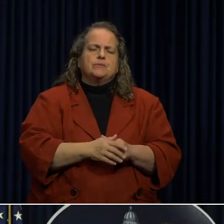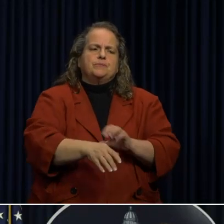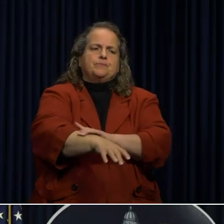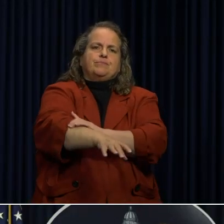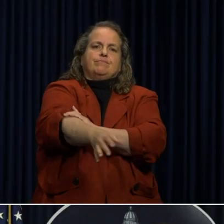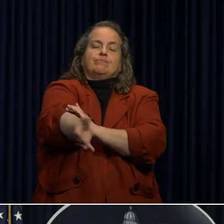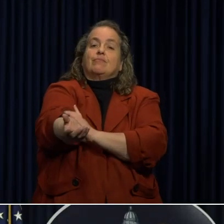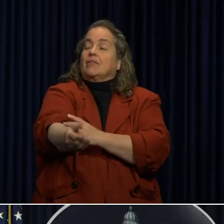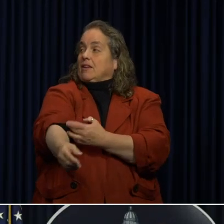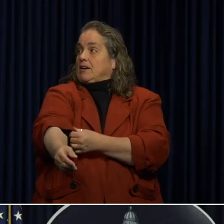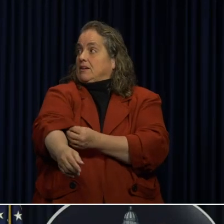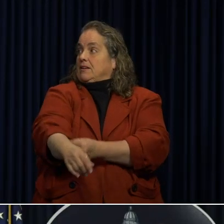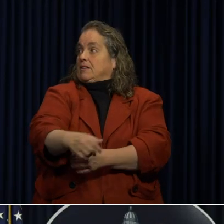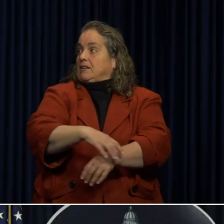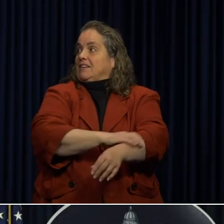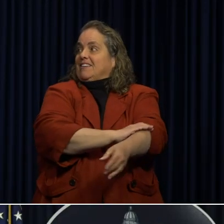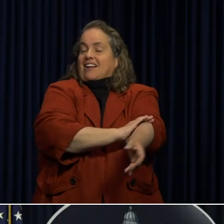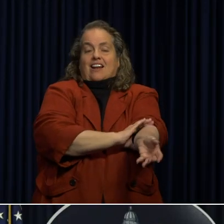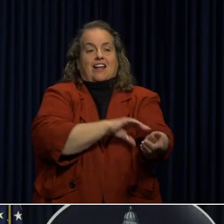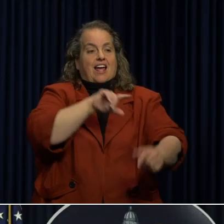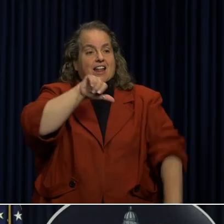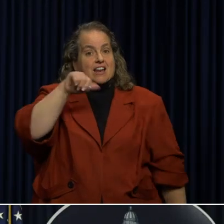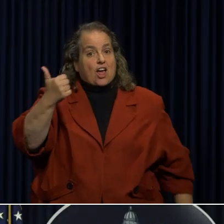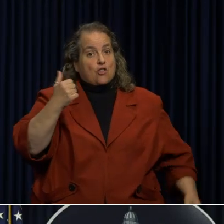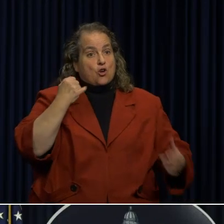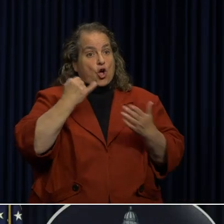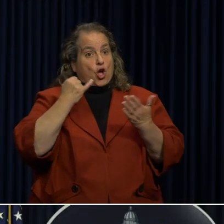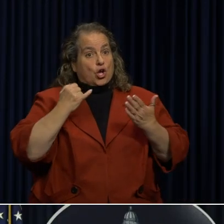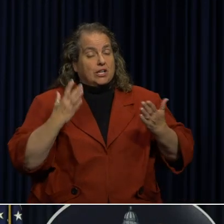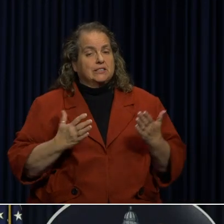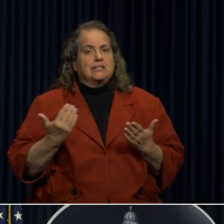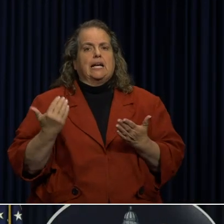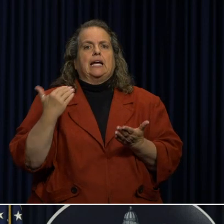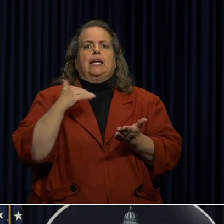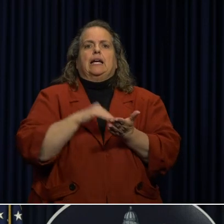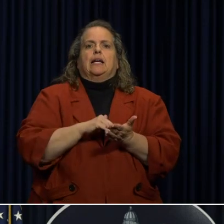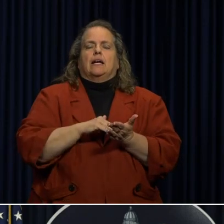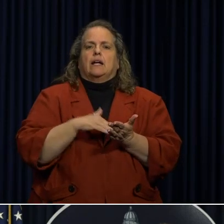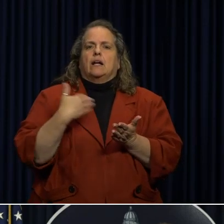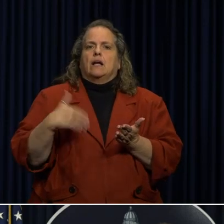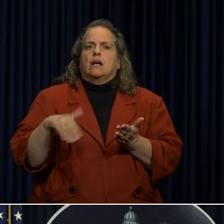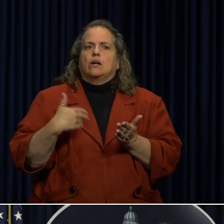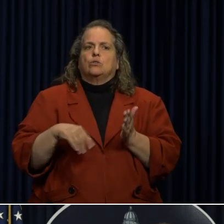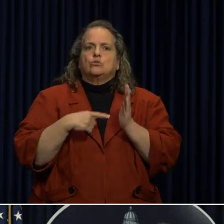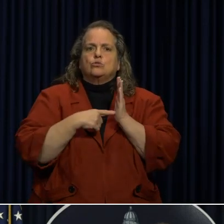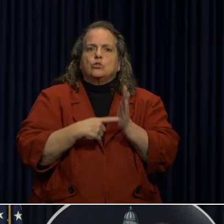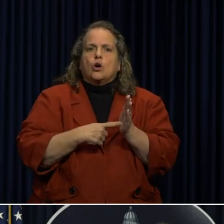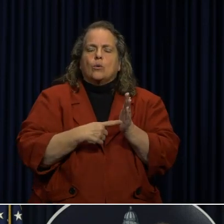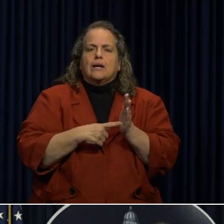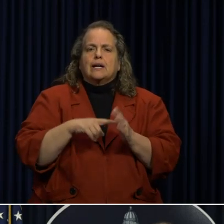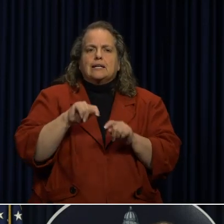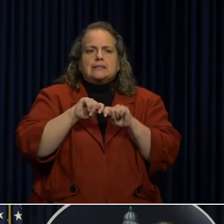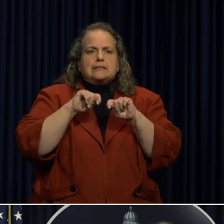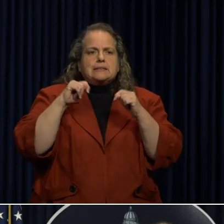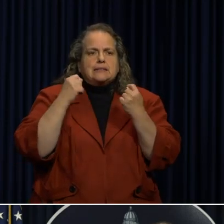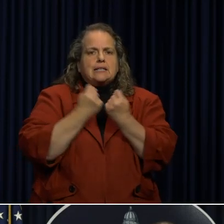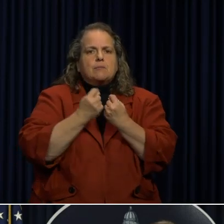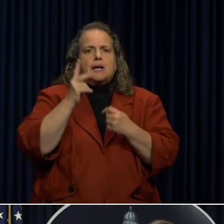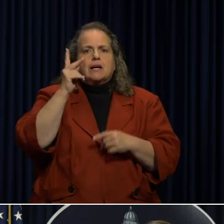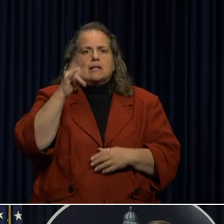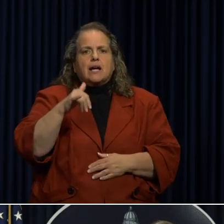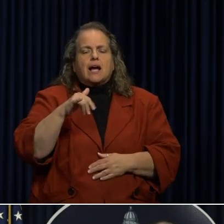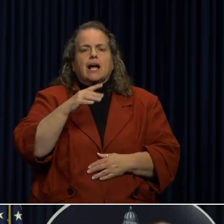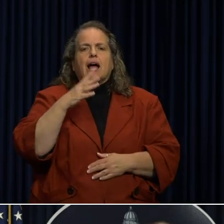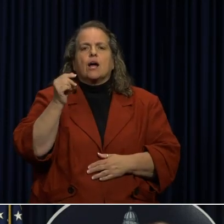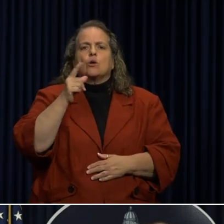All right, another one of our artists, again showing Team Kentucky and who our